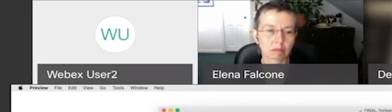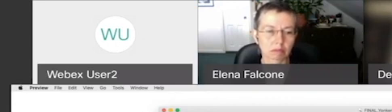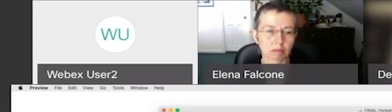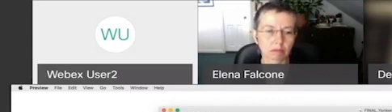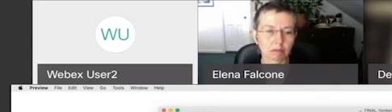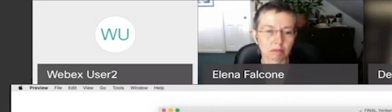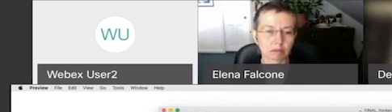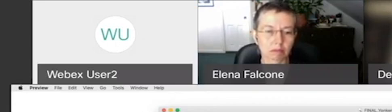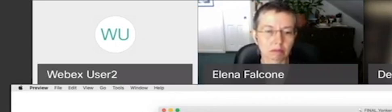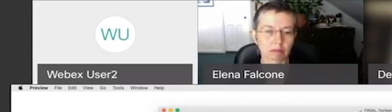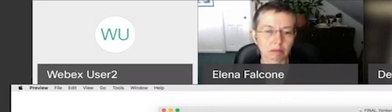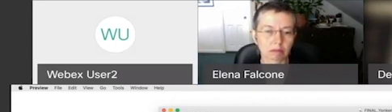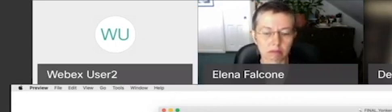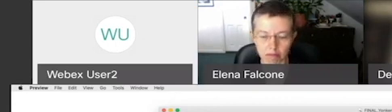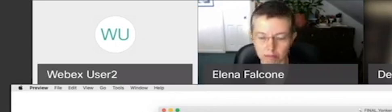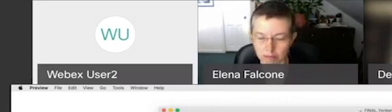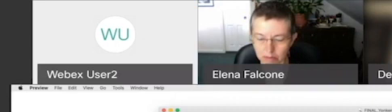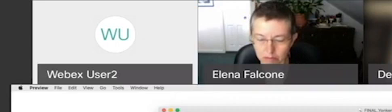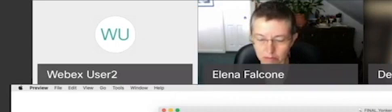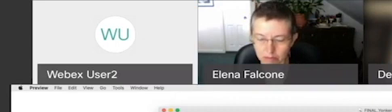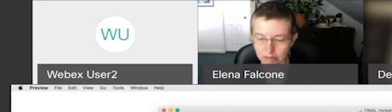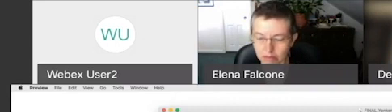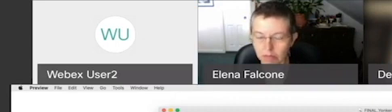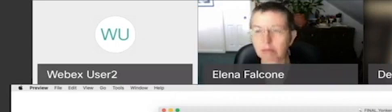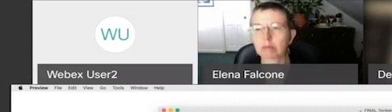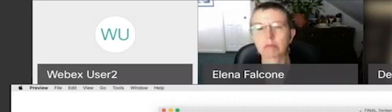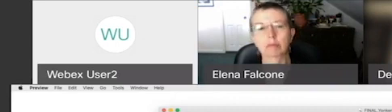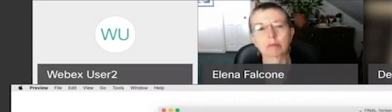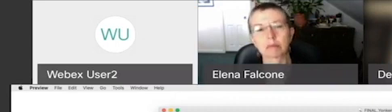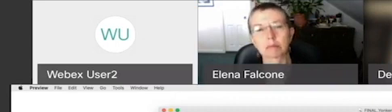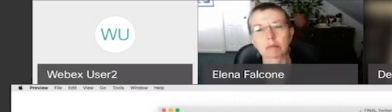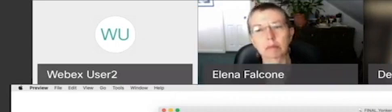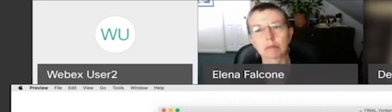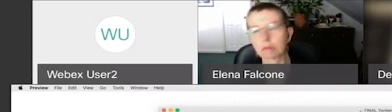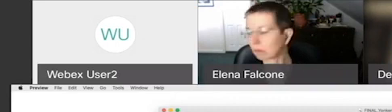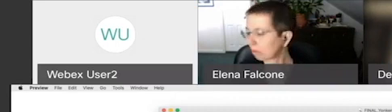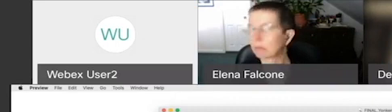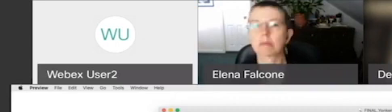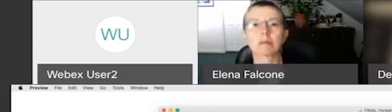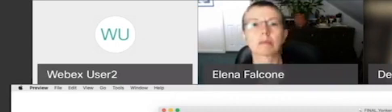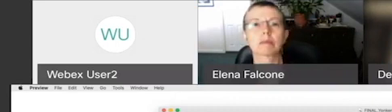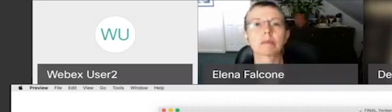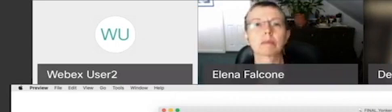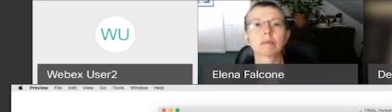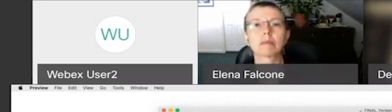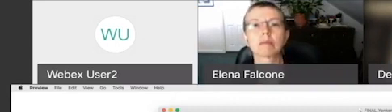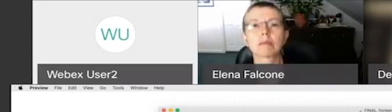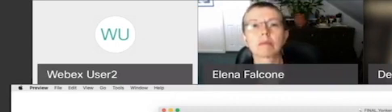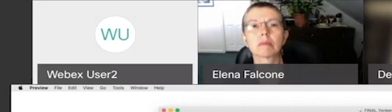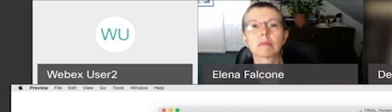the living will is evidence to the healthcare proxy of what those end of life wishes are. I also see it